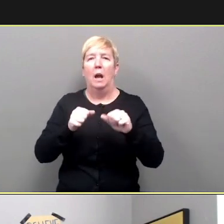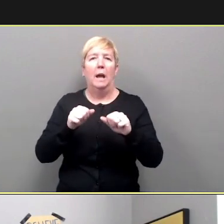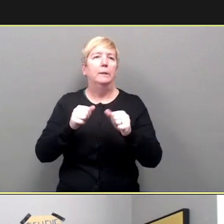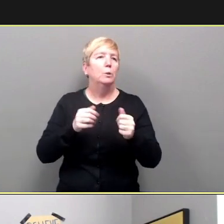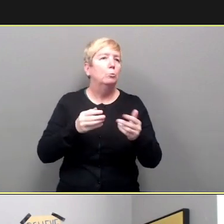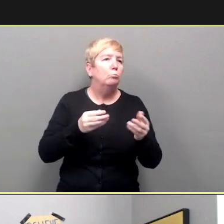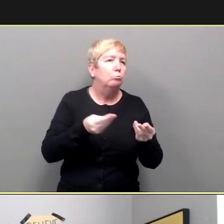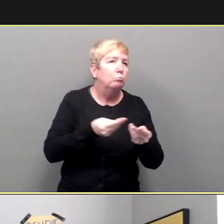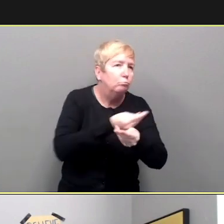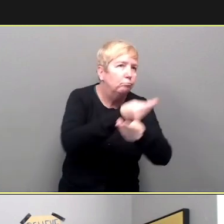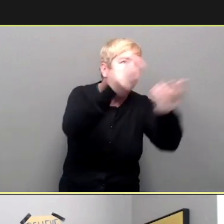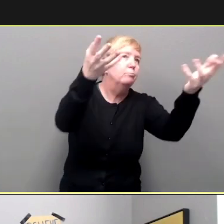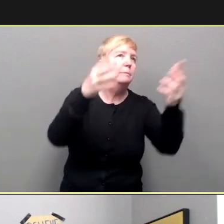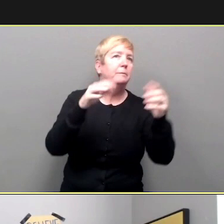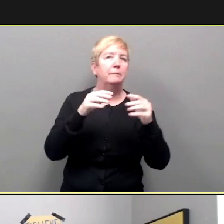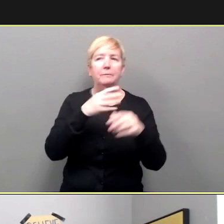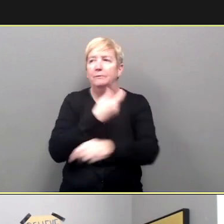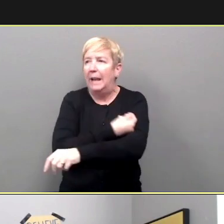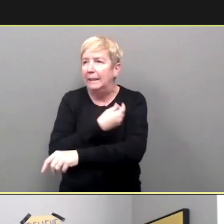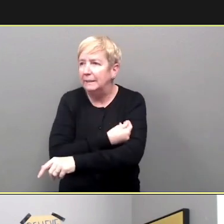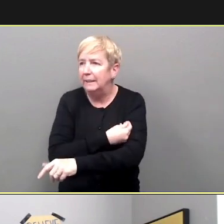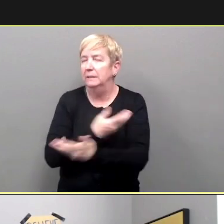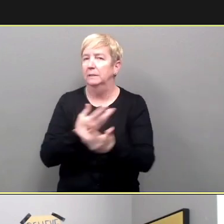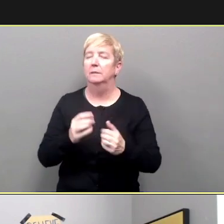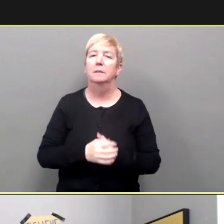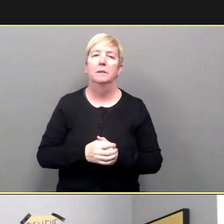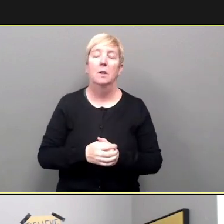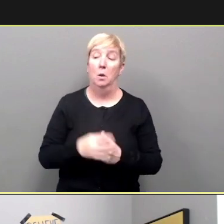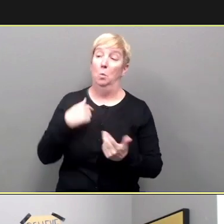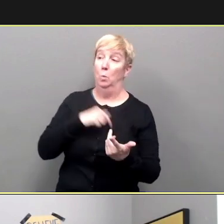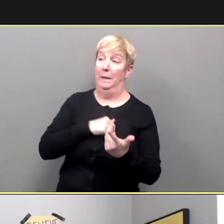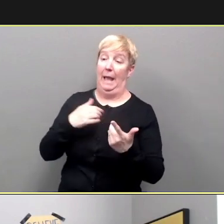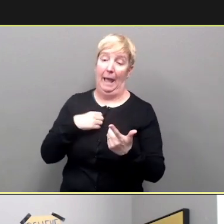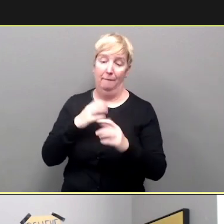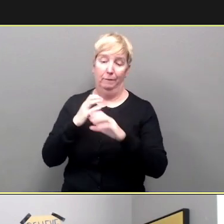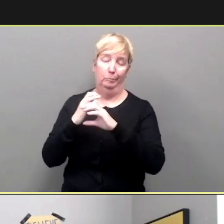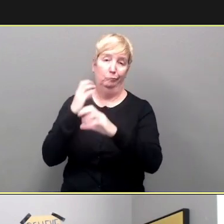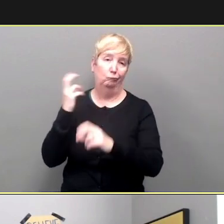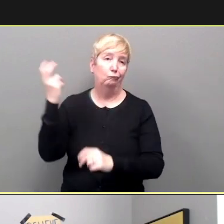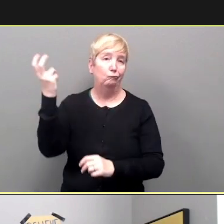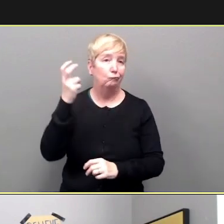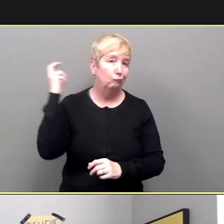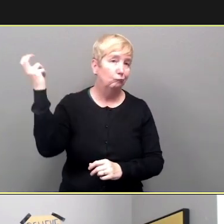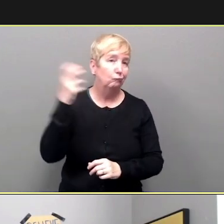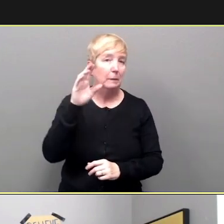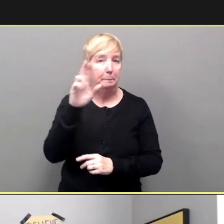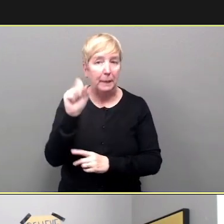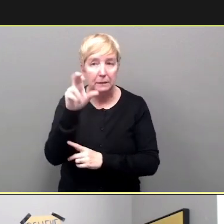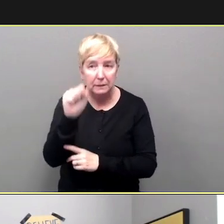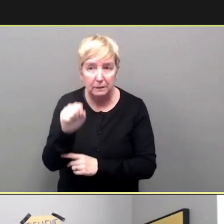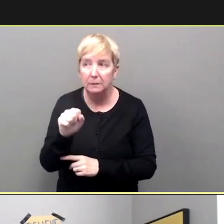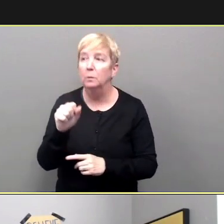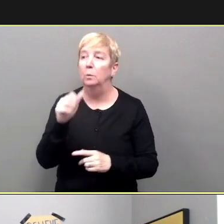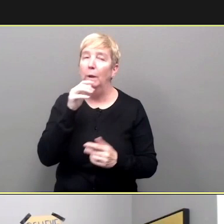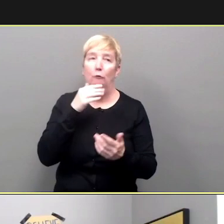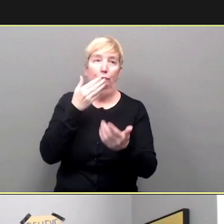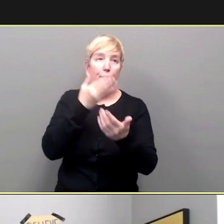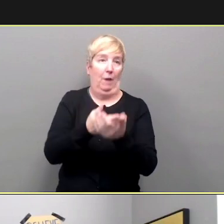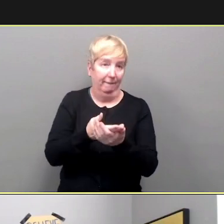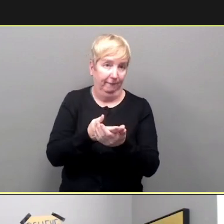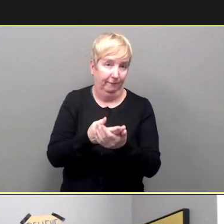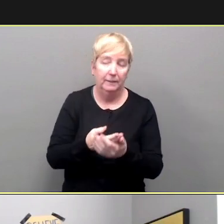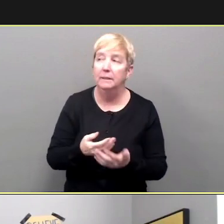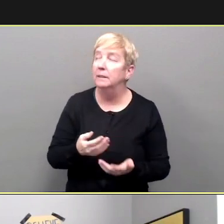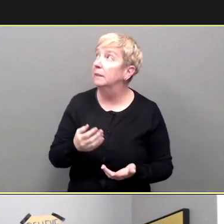vaccine is that we, like I shared last week, we have the mobile family vaccine buses arriving. They will be here